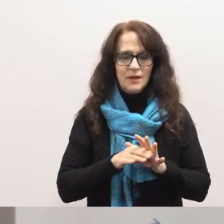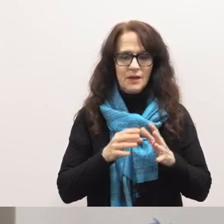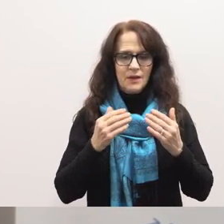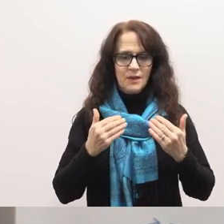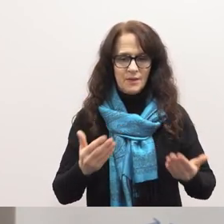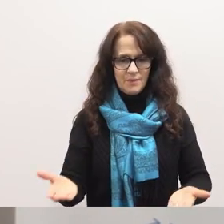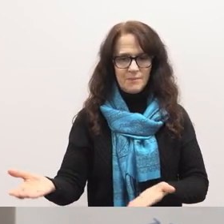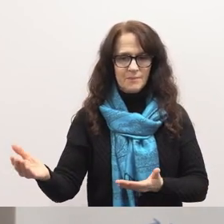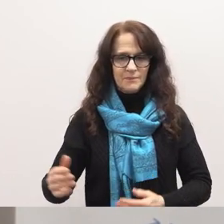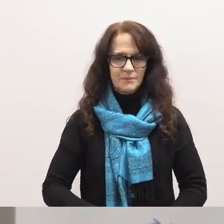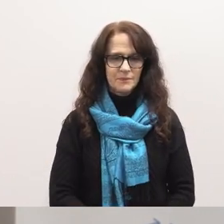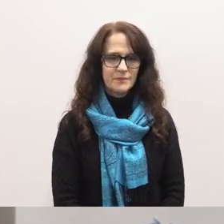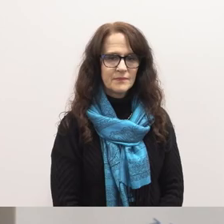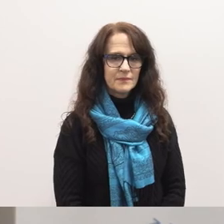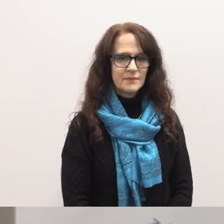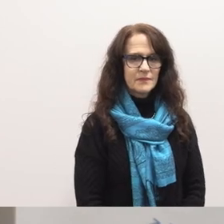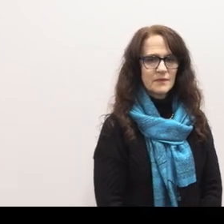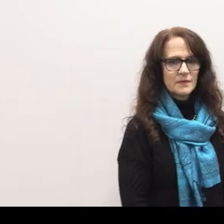we are.